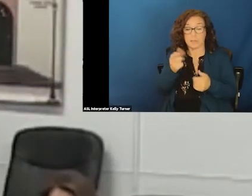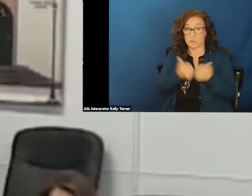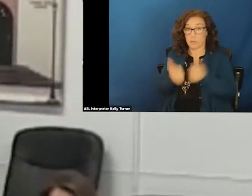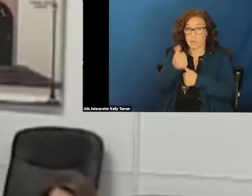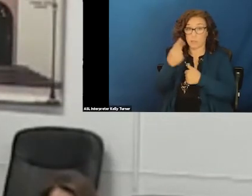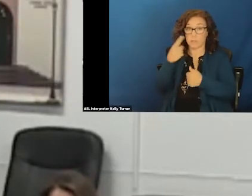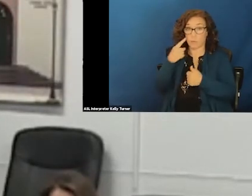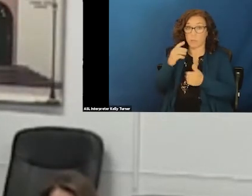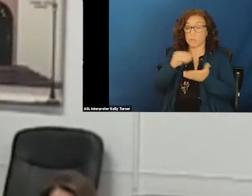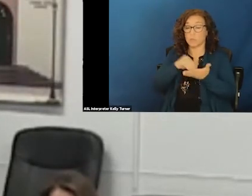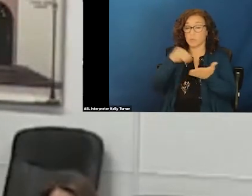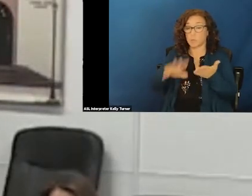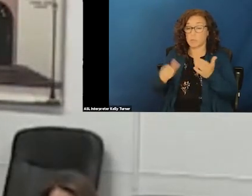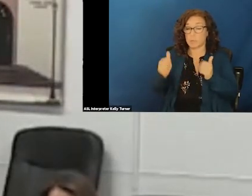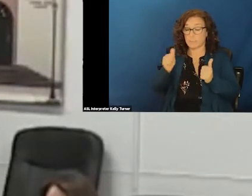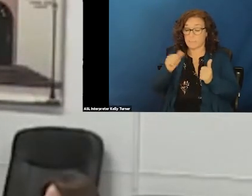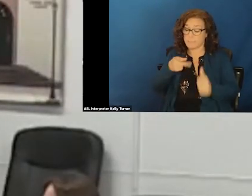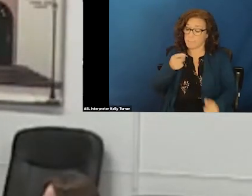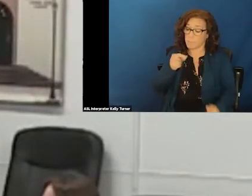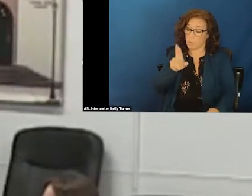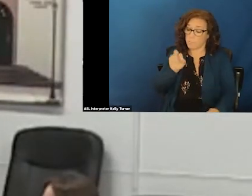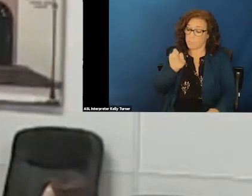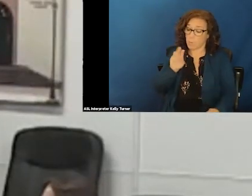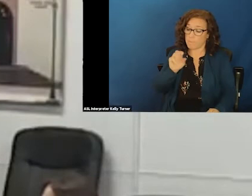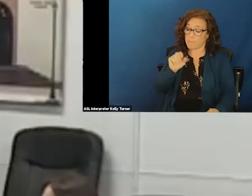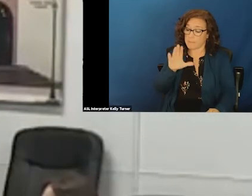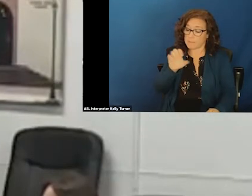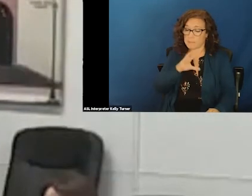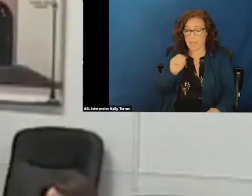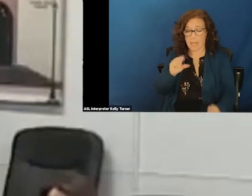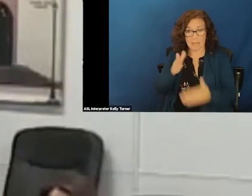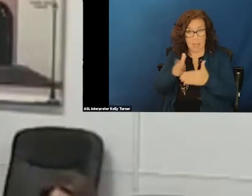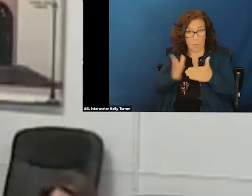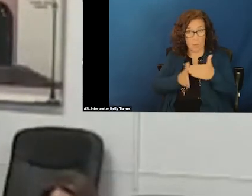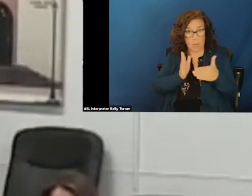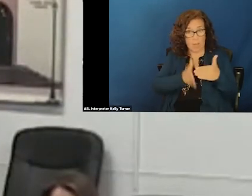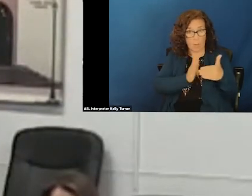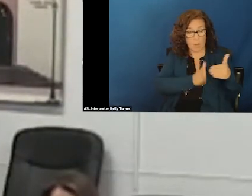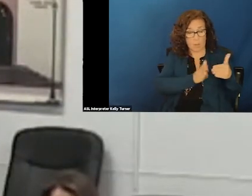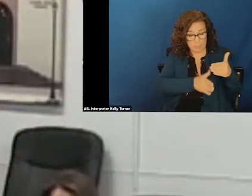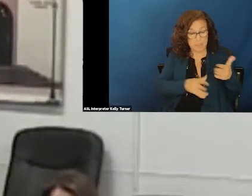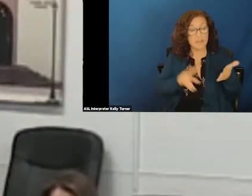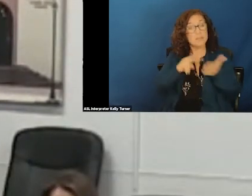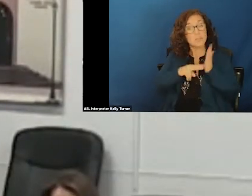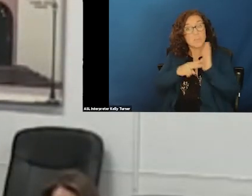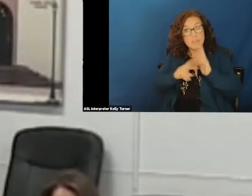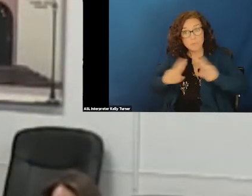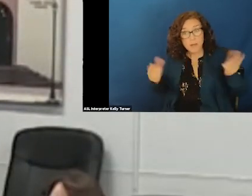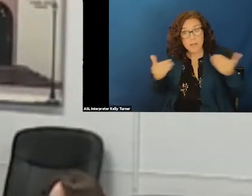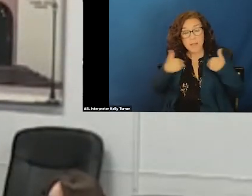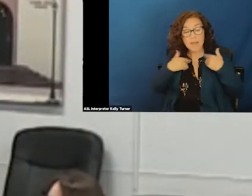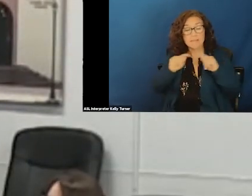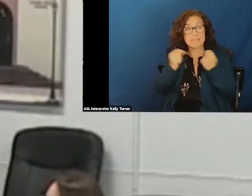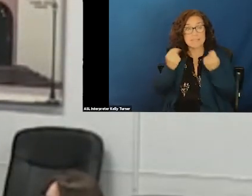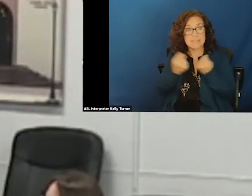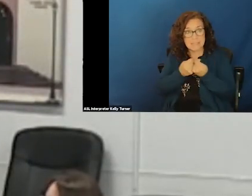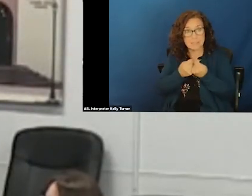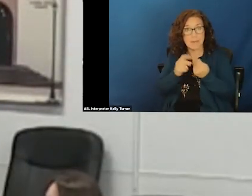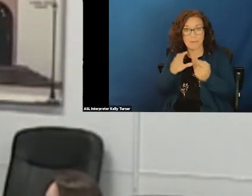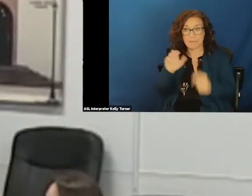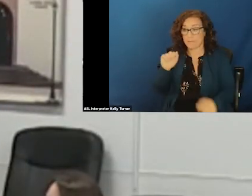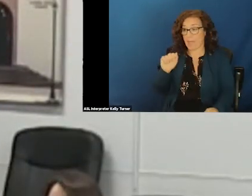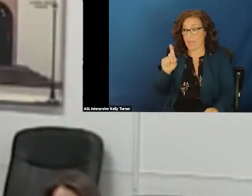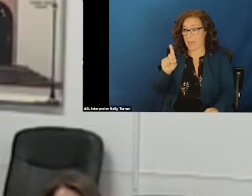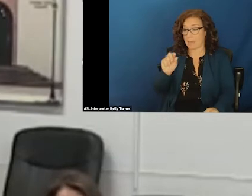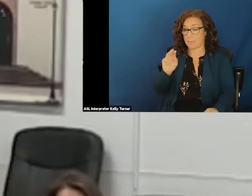team of secondary administrators that director can be in constant contact with and working directly with